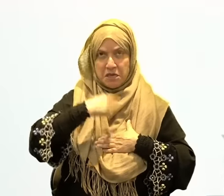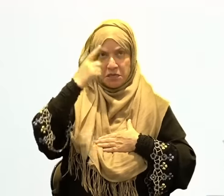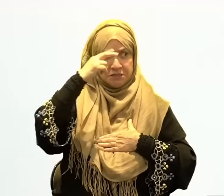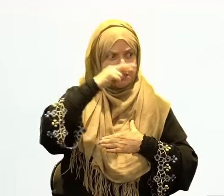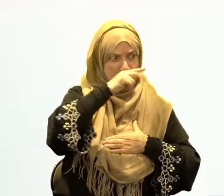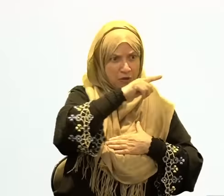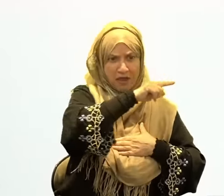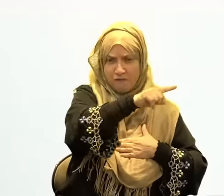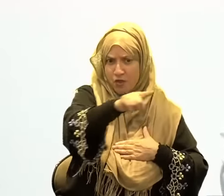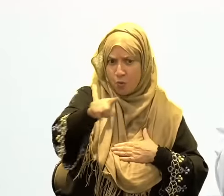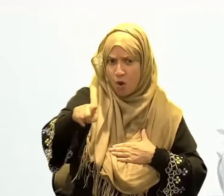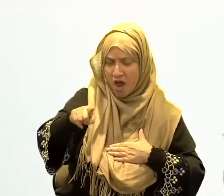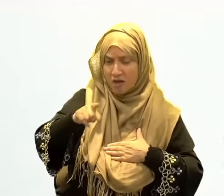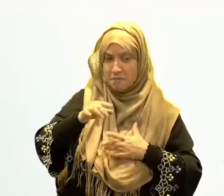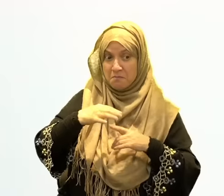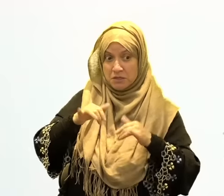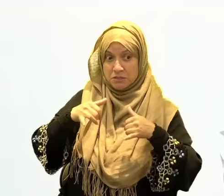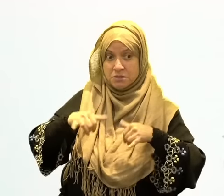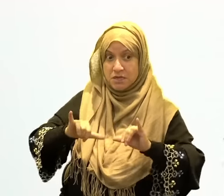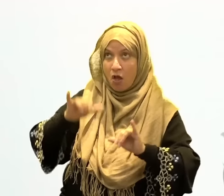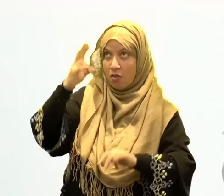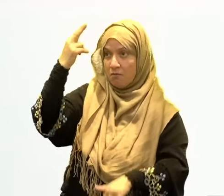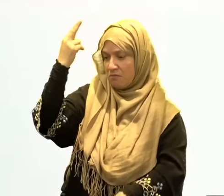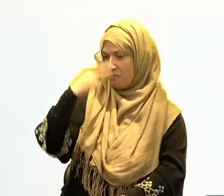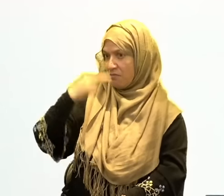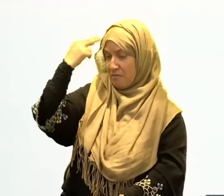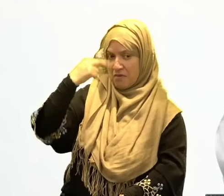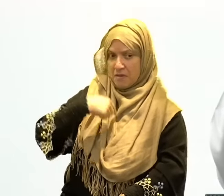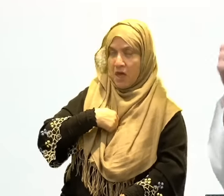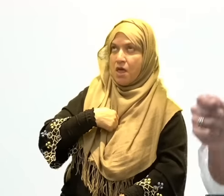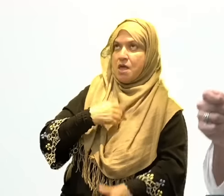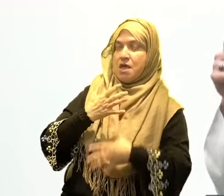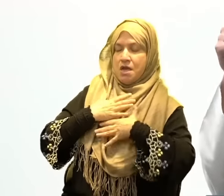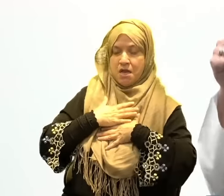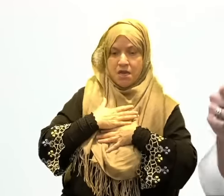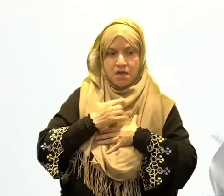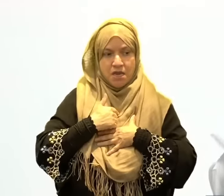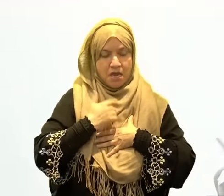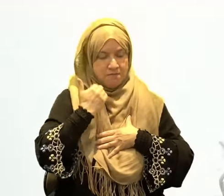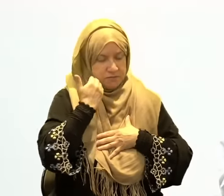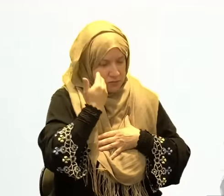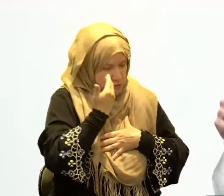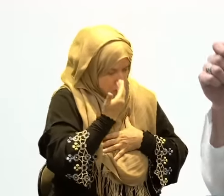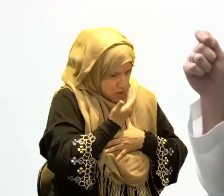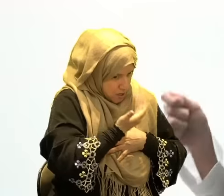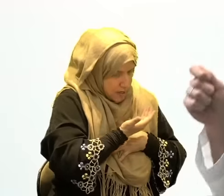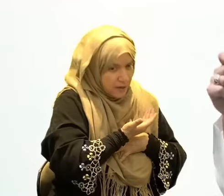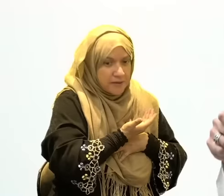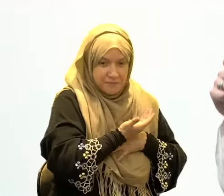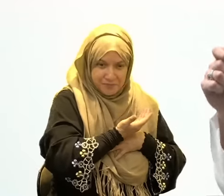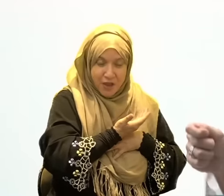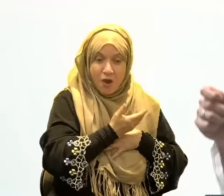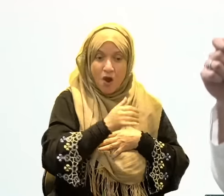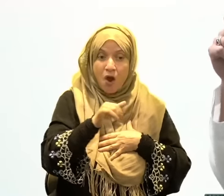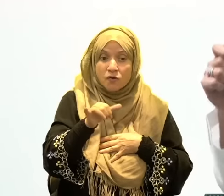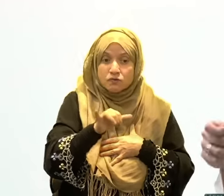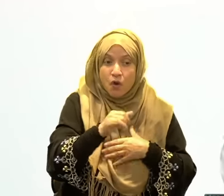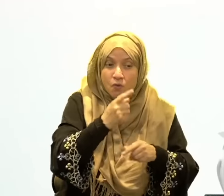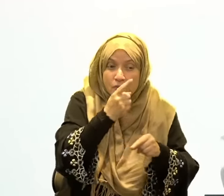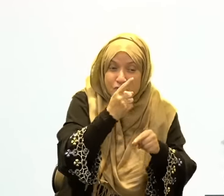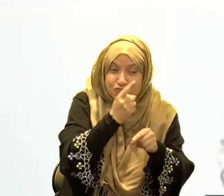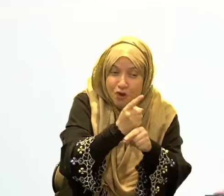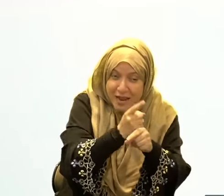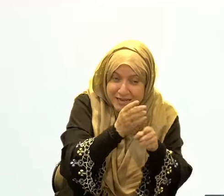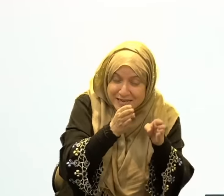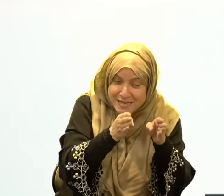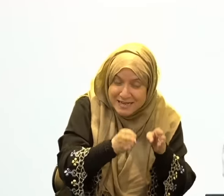this situation, would you be willing to do things when only Allah is watching you that you wouldn't even do in the